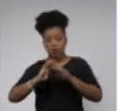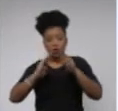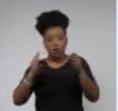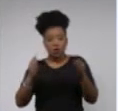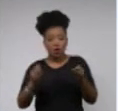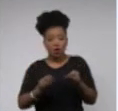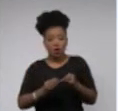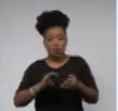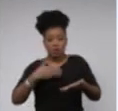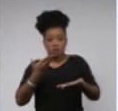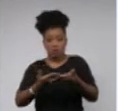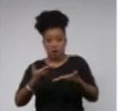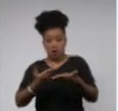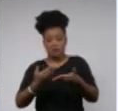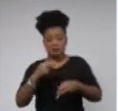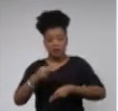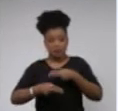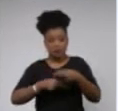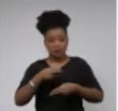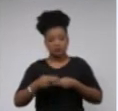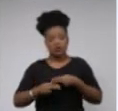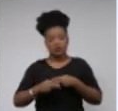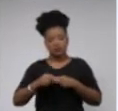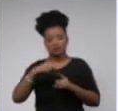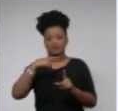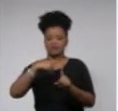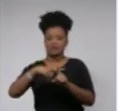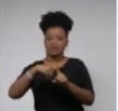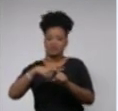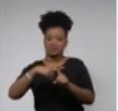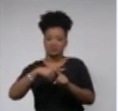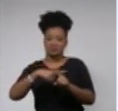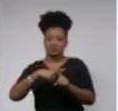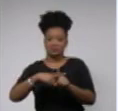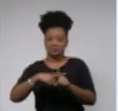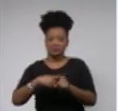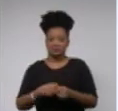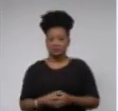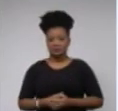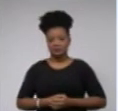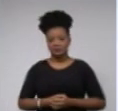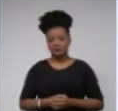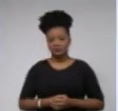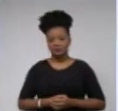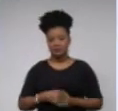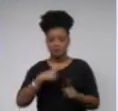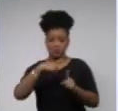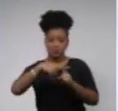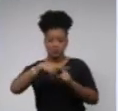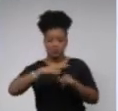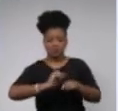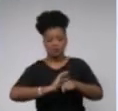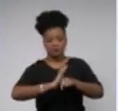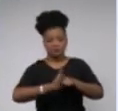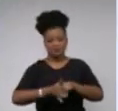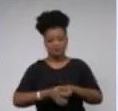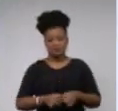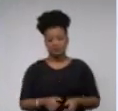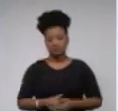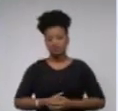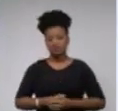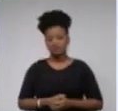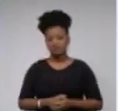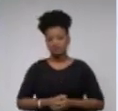Samples from all of the country's provinces were tested depending on its epidemiological complexity. Havana processed